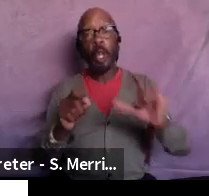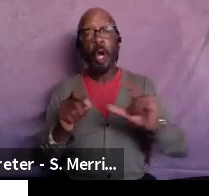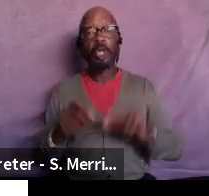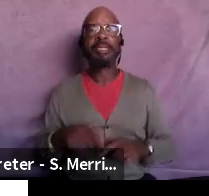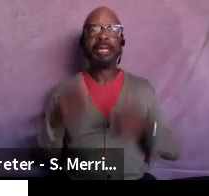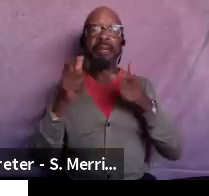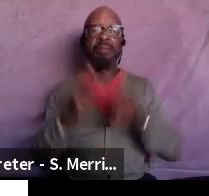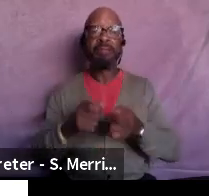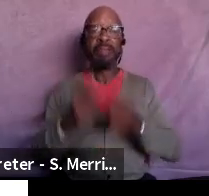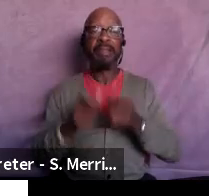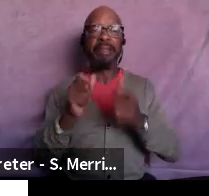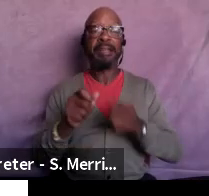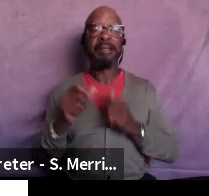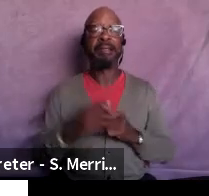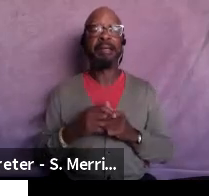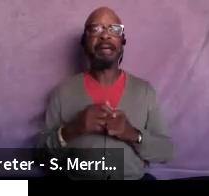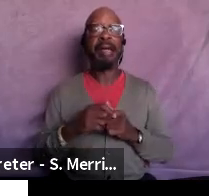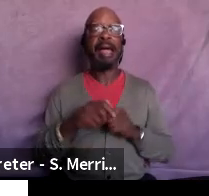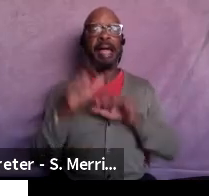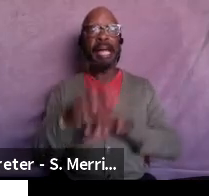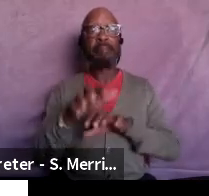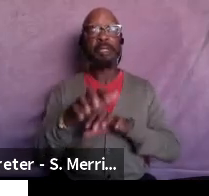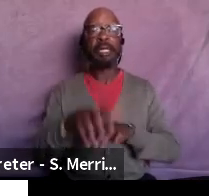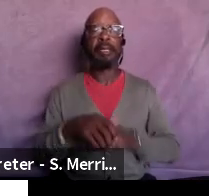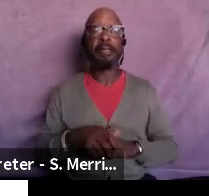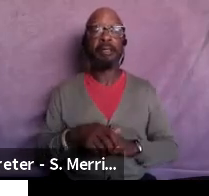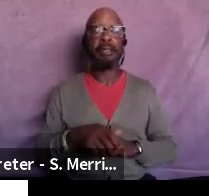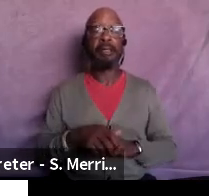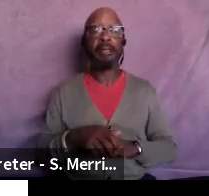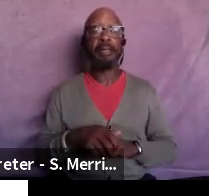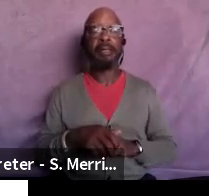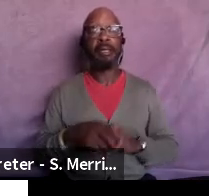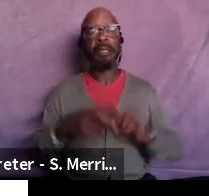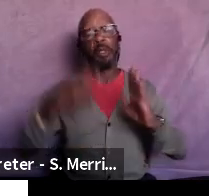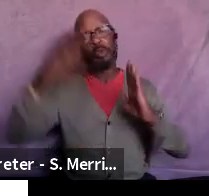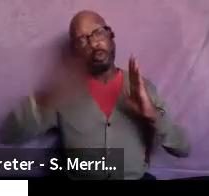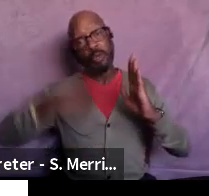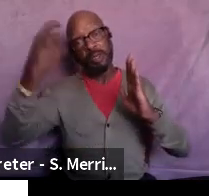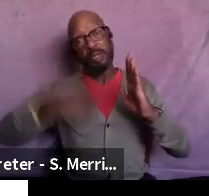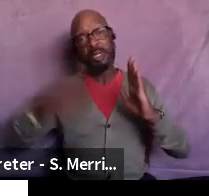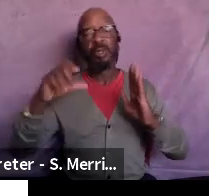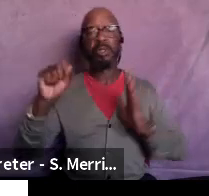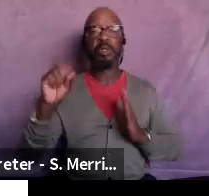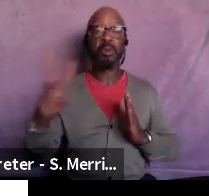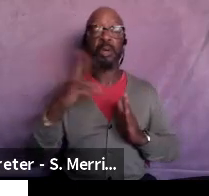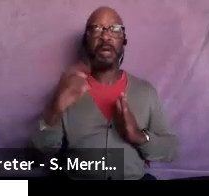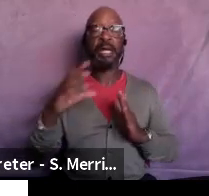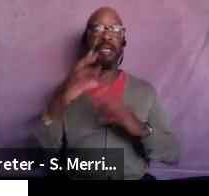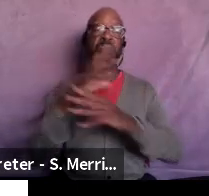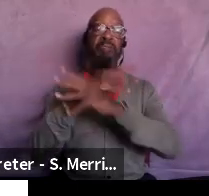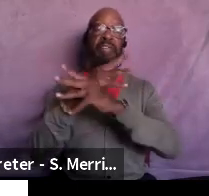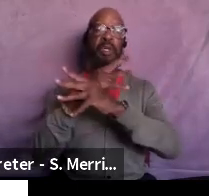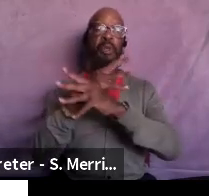telephones, captioning, screen reader software, and video remote interpreting